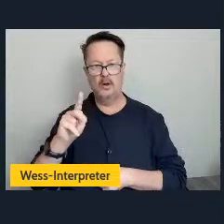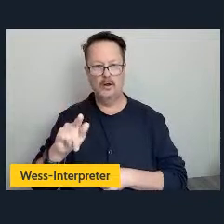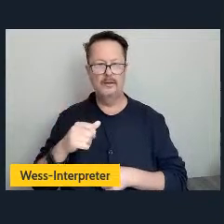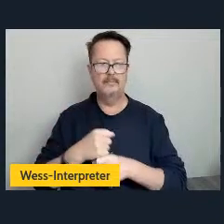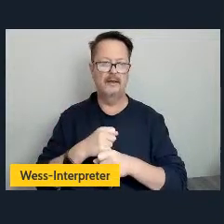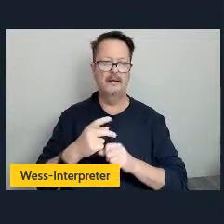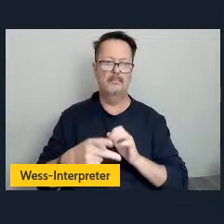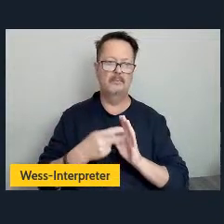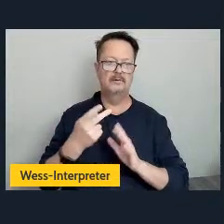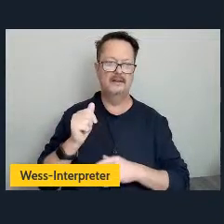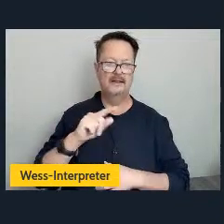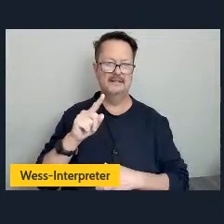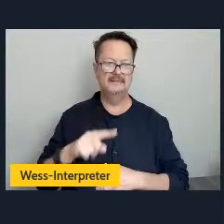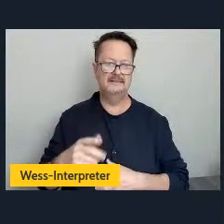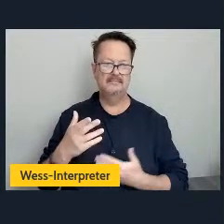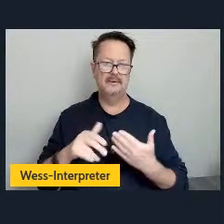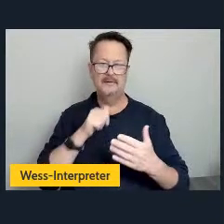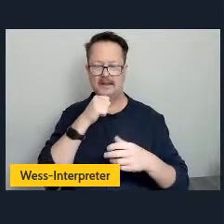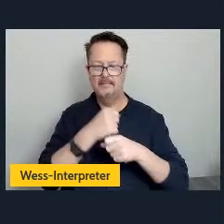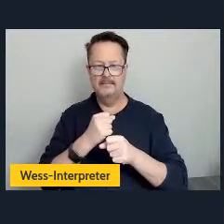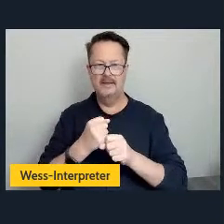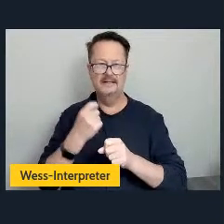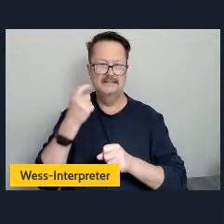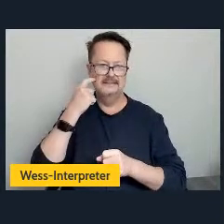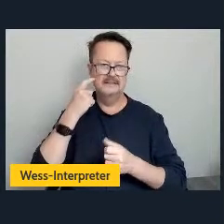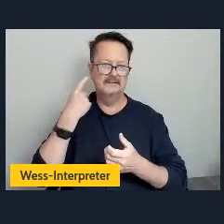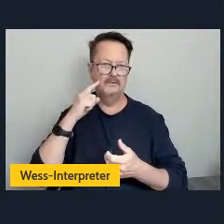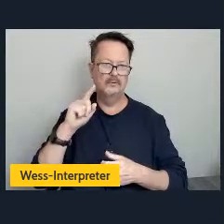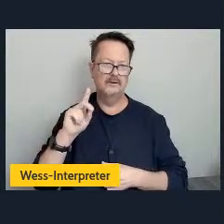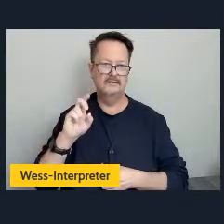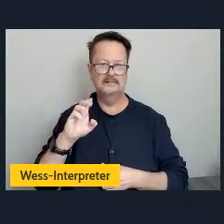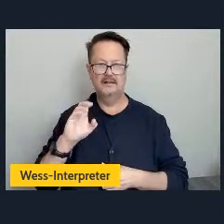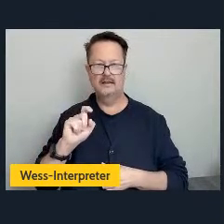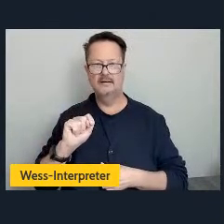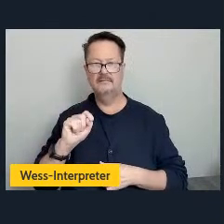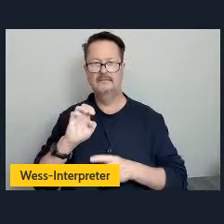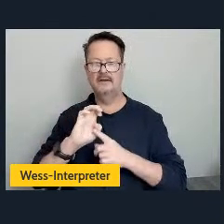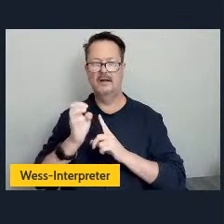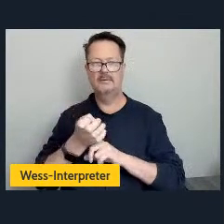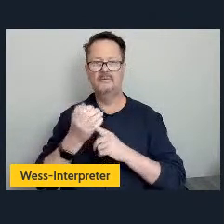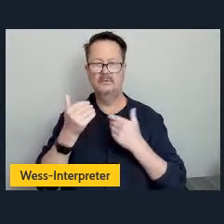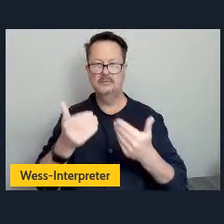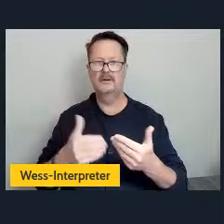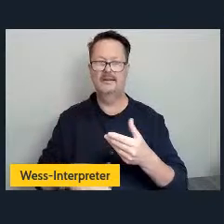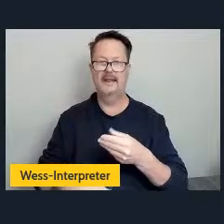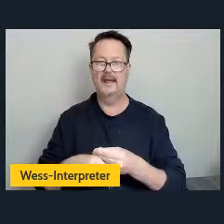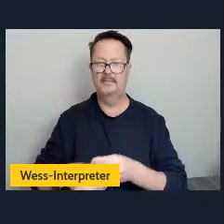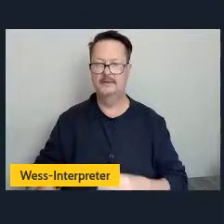might not make sense for a dev environment. We can conditionally add these in. Let's do that now.